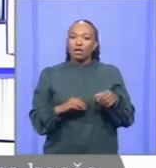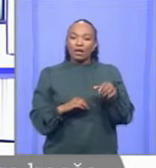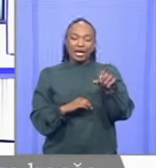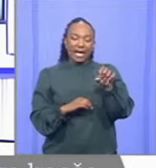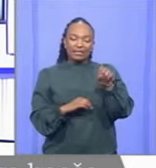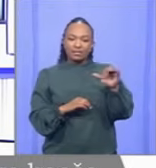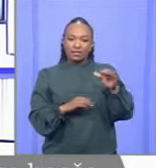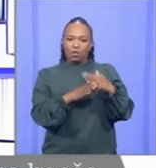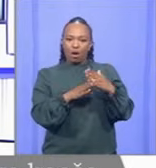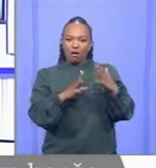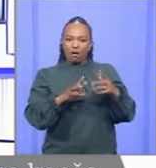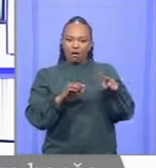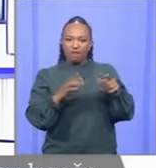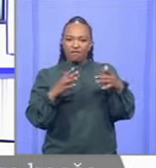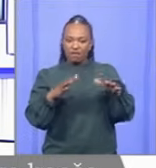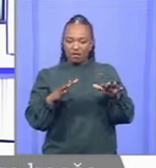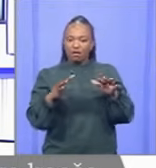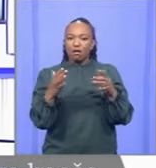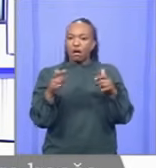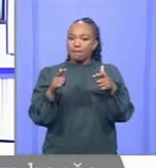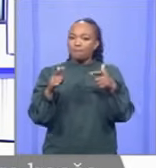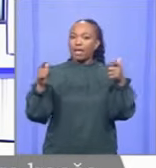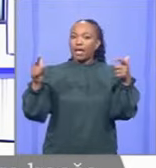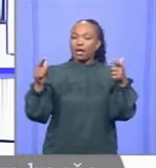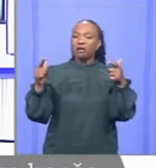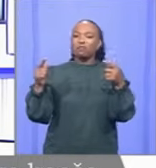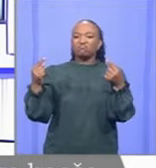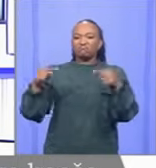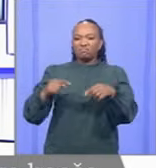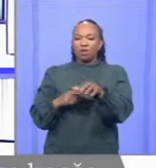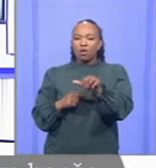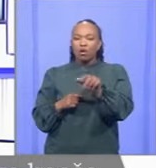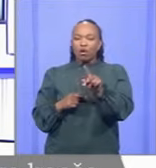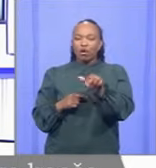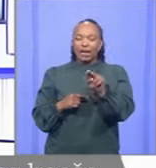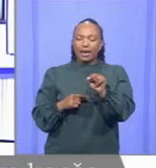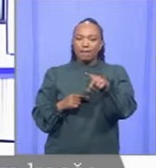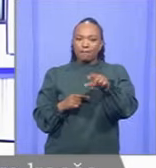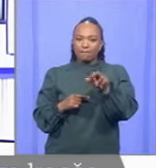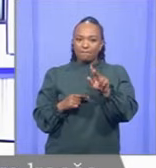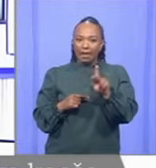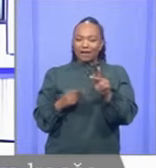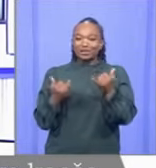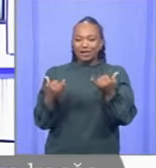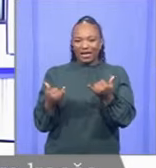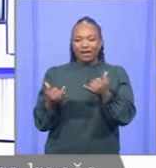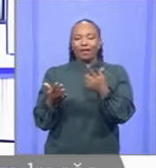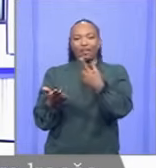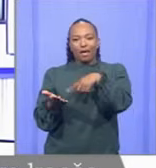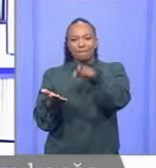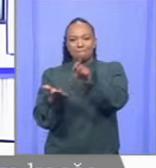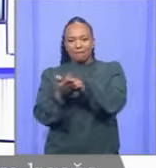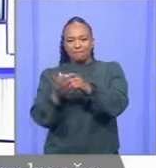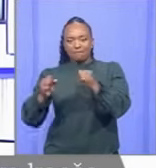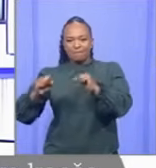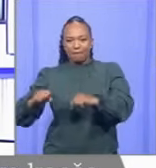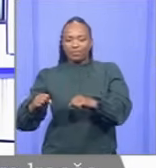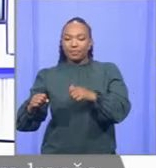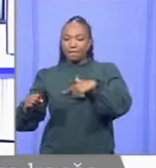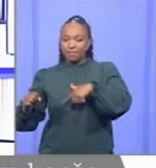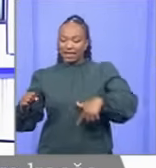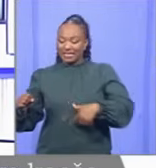ba dirile pego ye dikantorong kgolo tša kgašo ka Auckland Park le hono Thapama. Mopresidente wa SAFA Danny Jordan